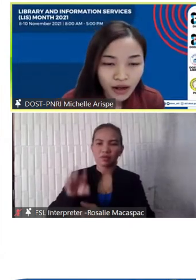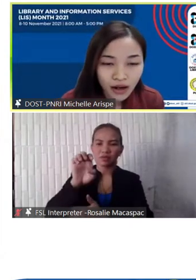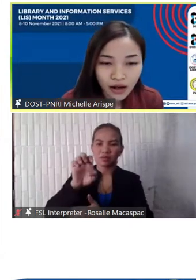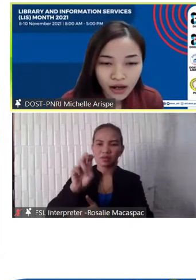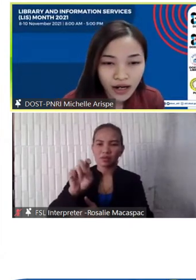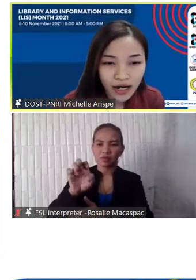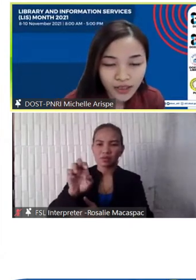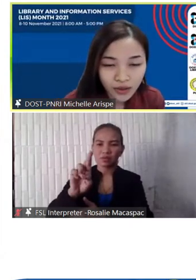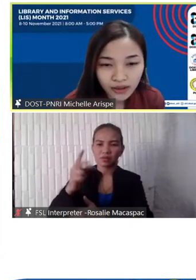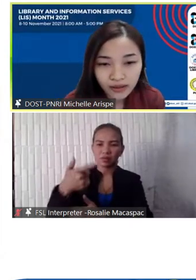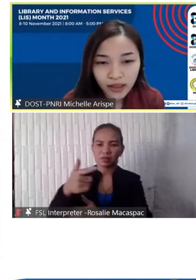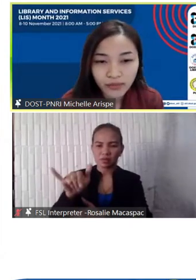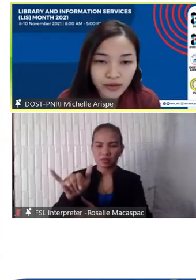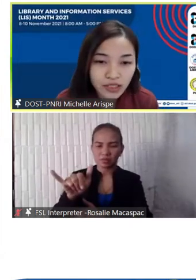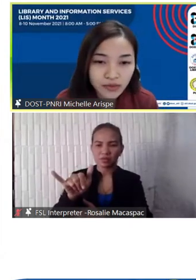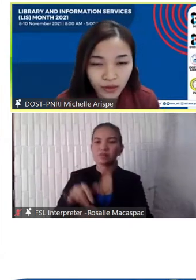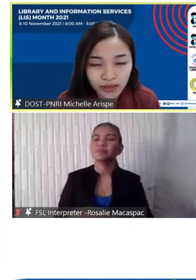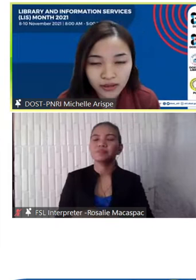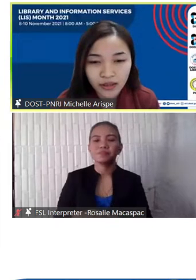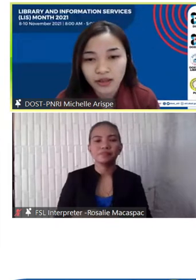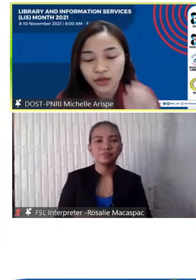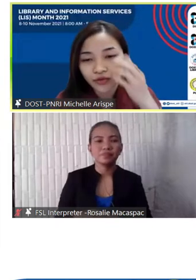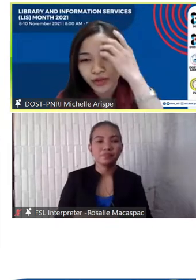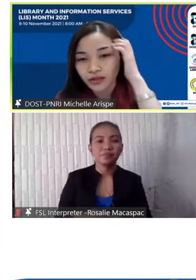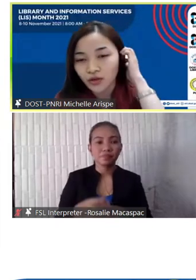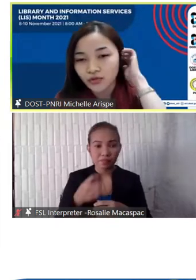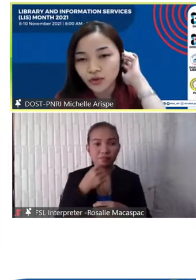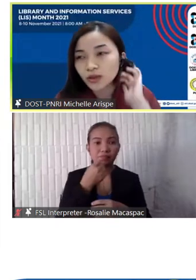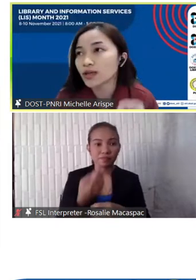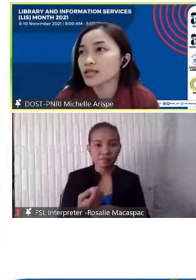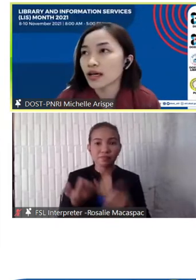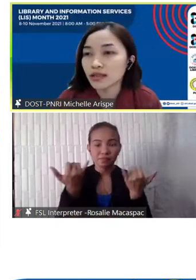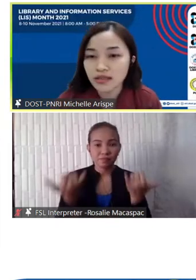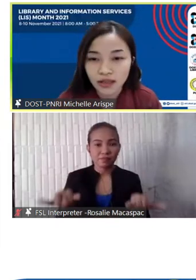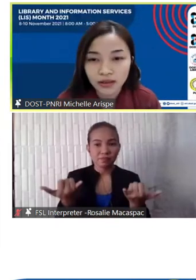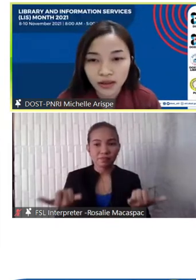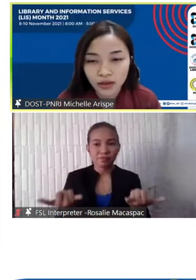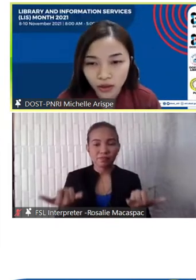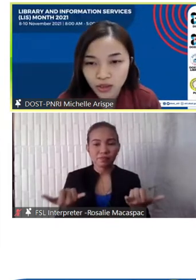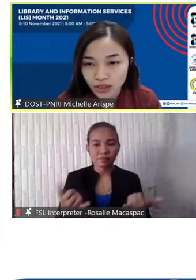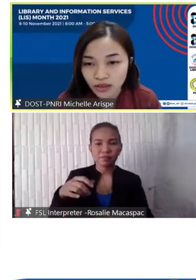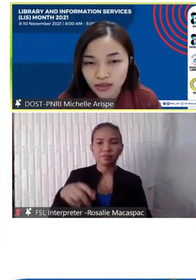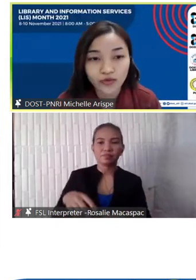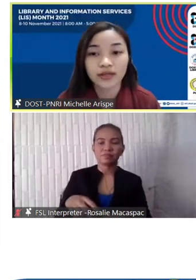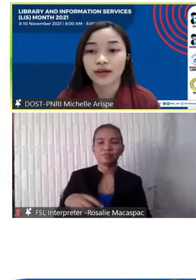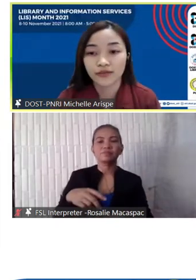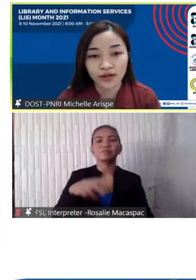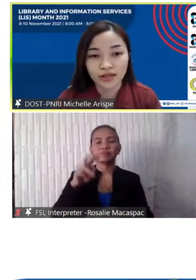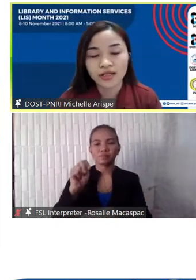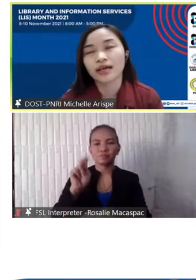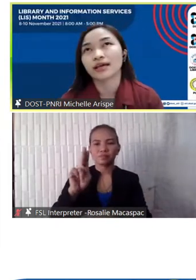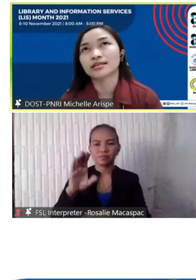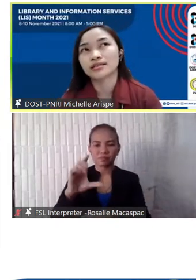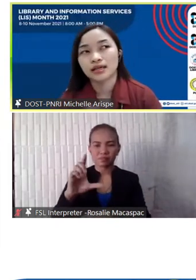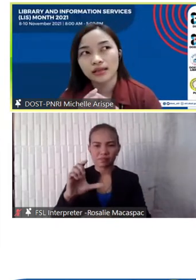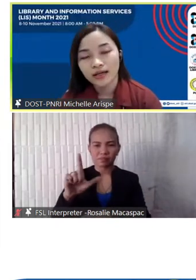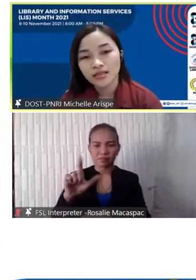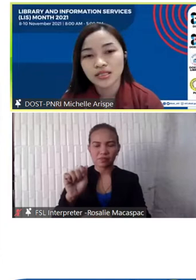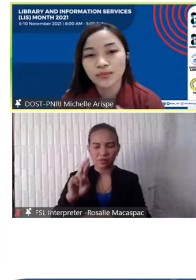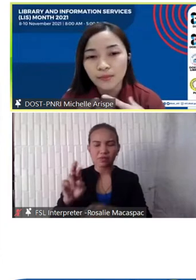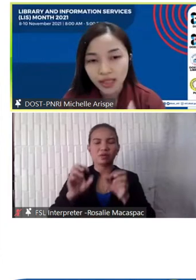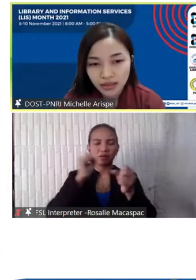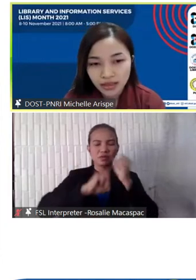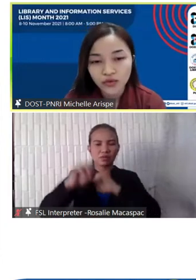So, as you can tell by this point, the field of nuclear science and technology is very diverse. It's